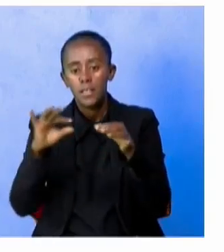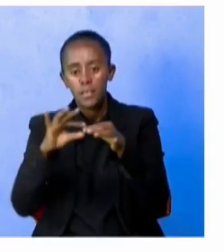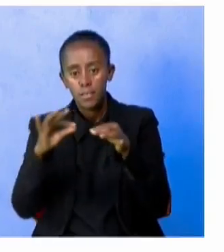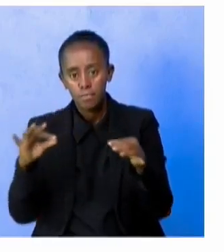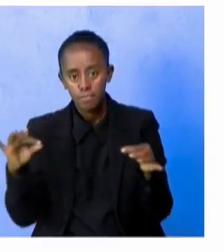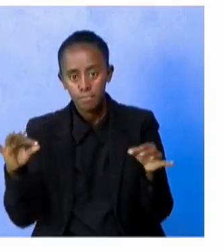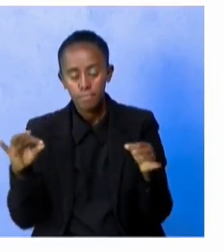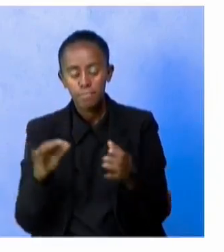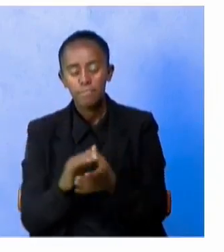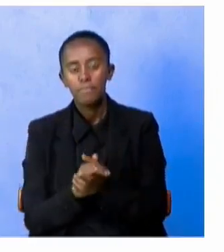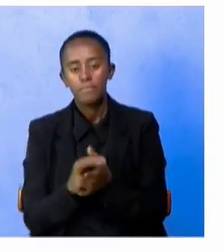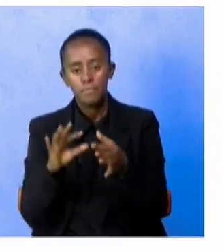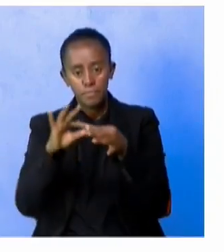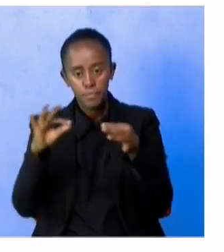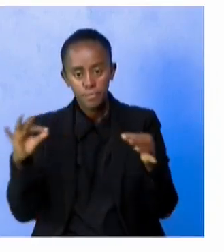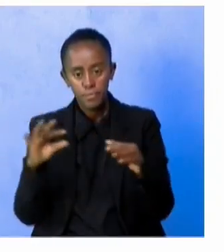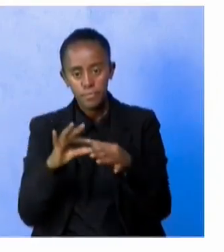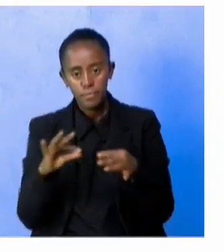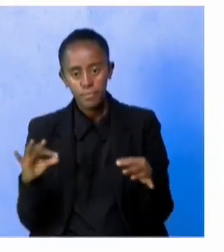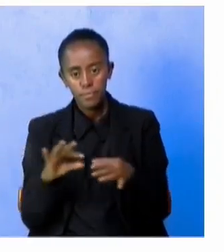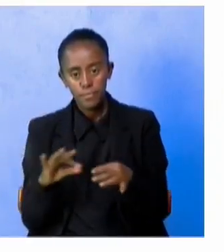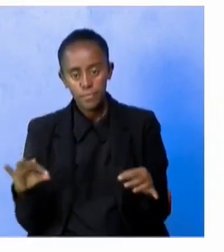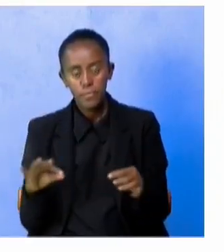with the correct